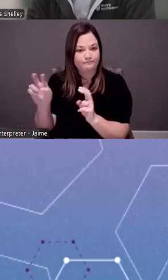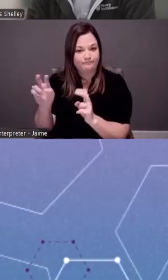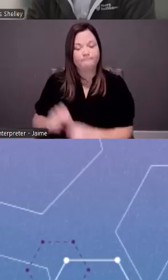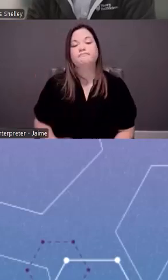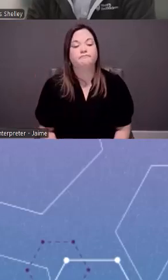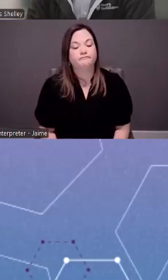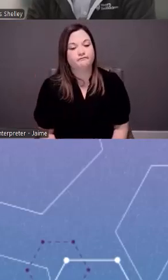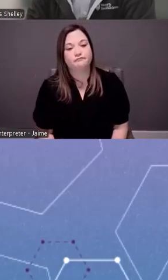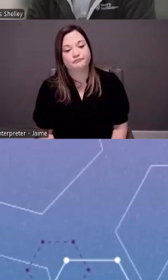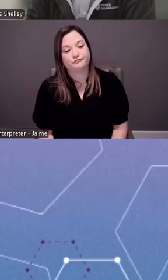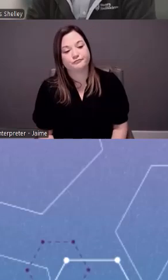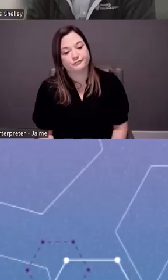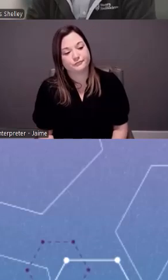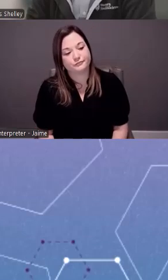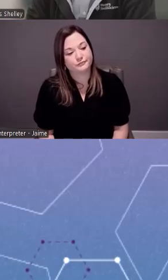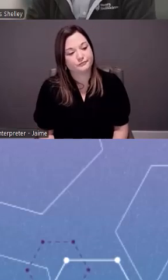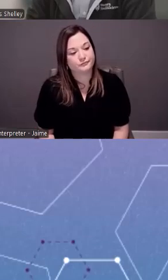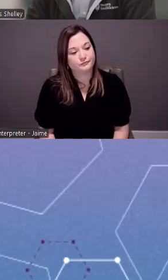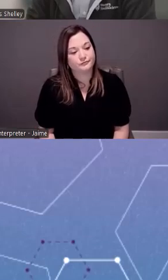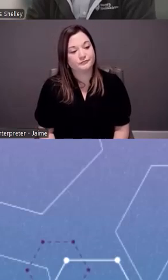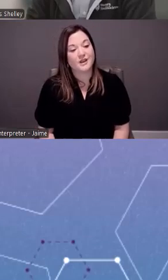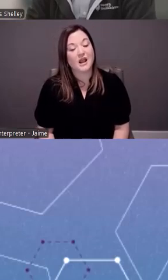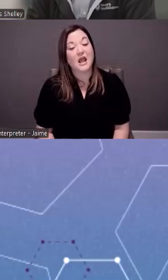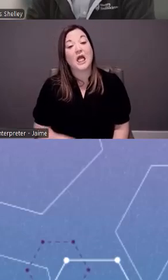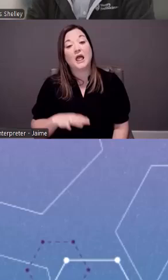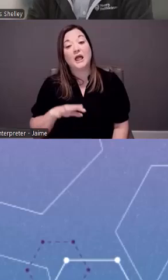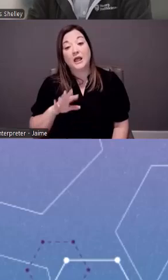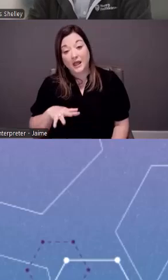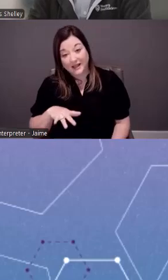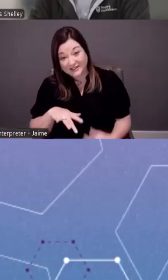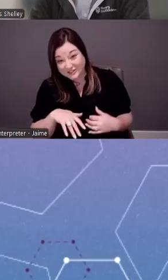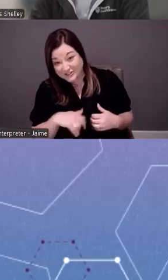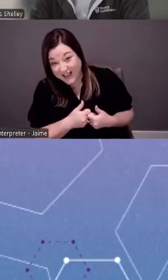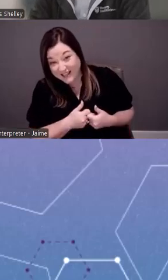itself. And the challenge is that in large part,